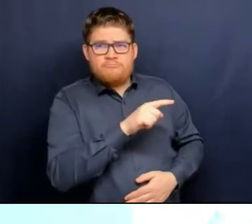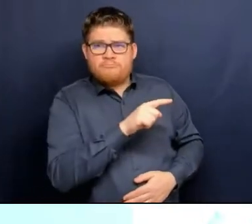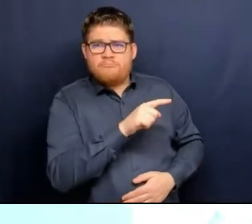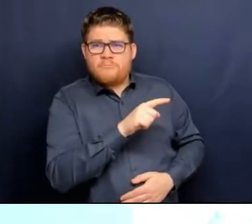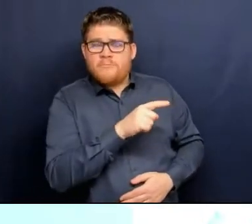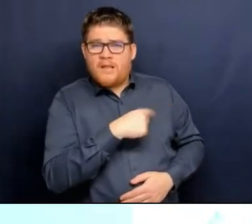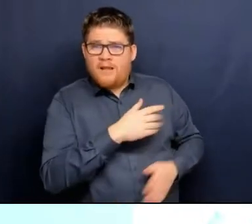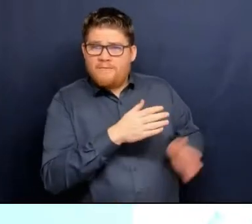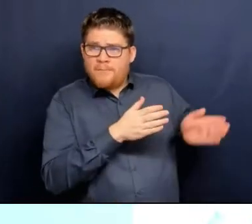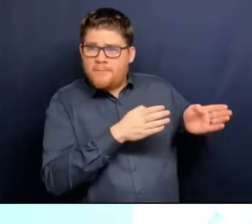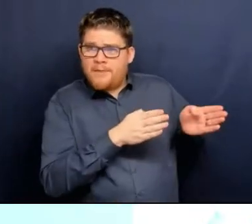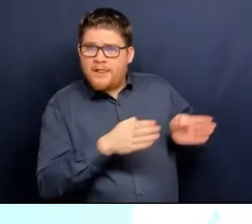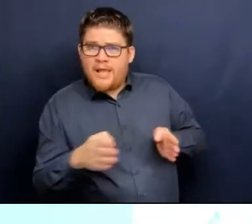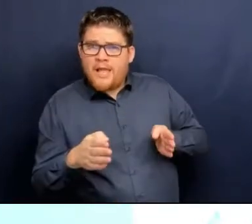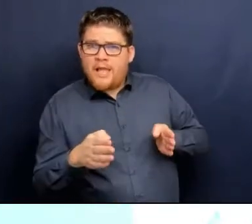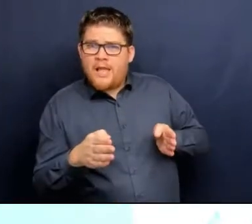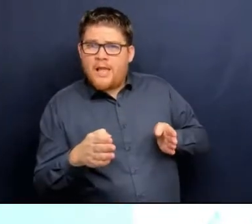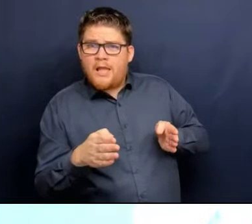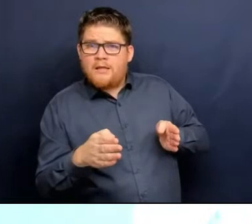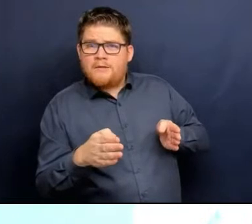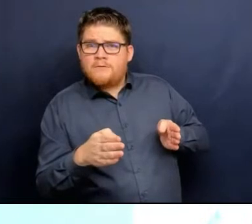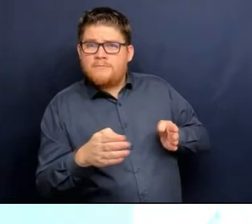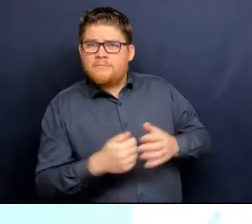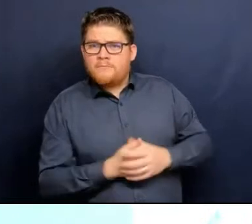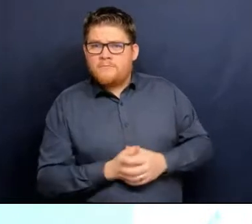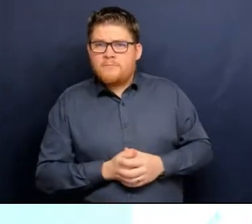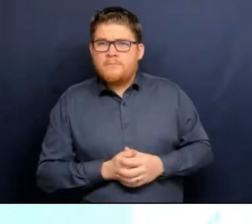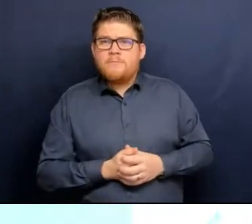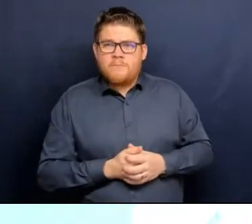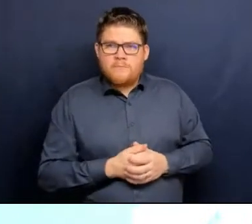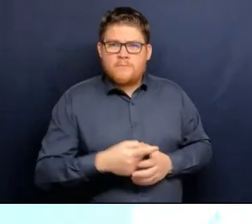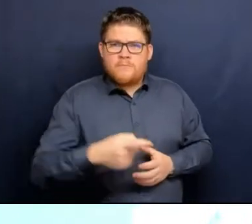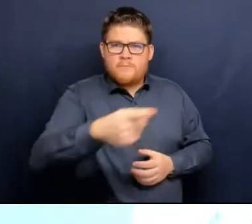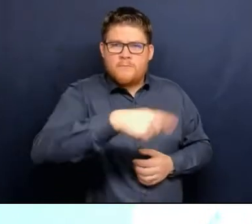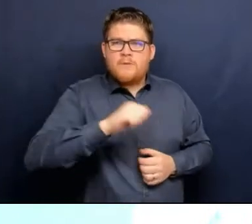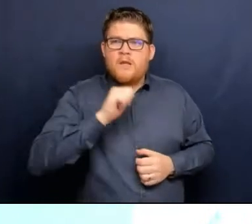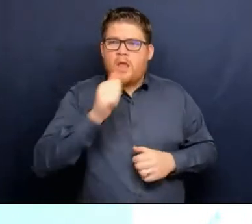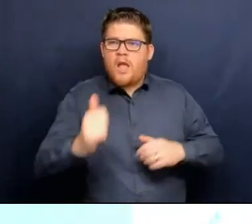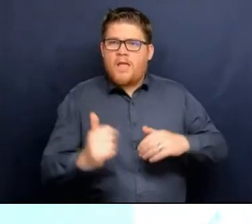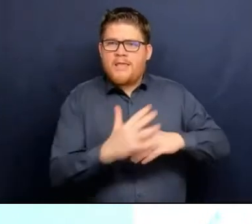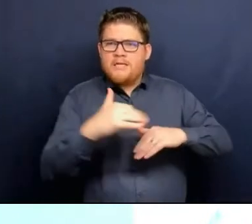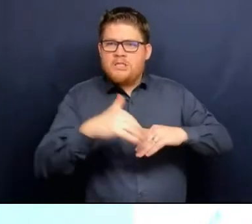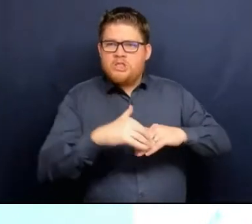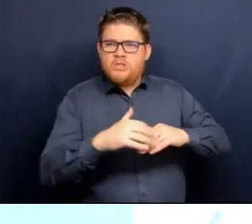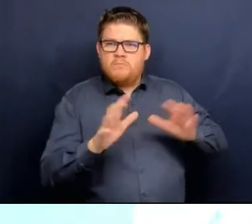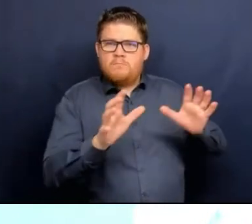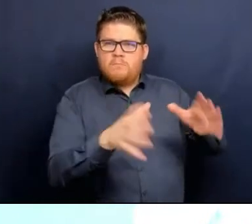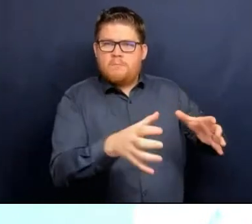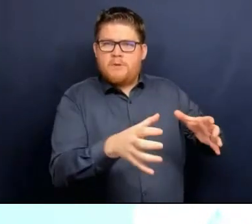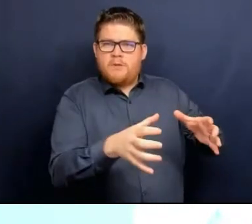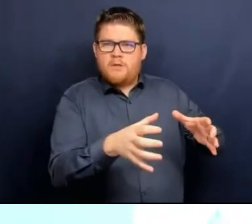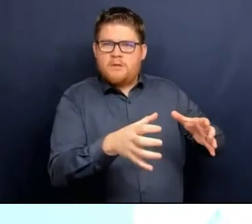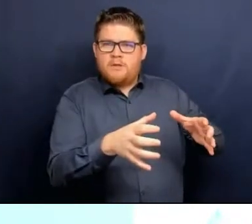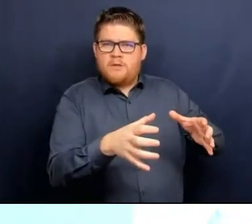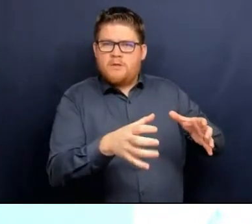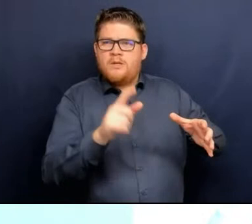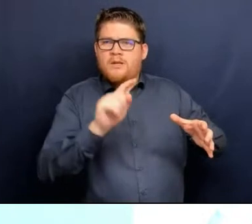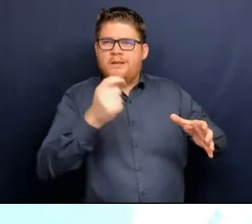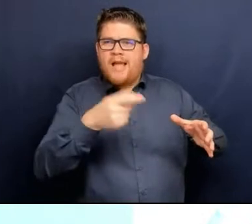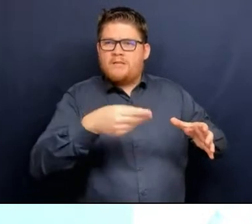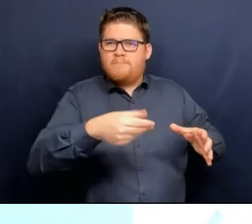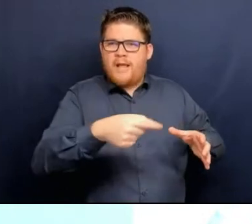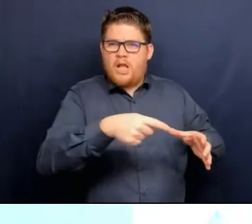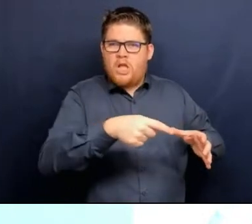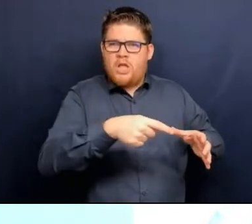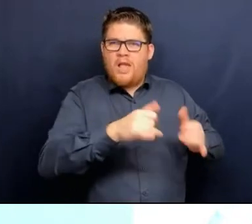non-Indigenous residents and taxpayers in British Columbia who, I mean, let's face it, there's a lot of racism in this province? What will you